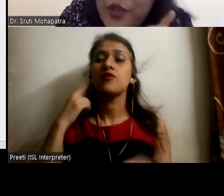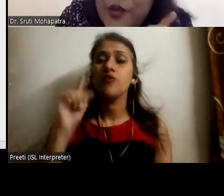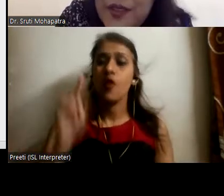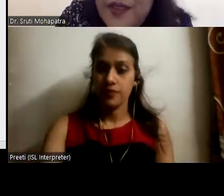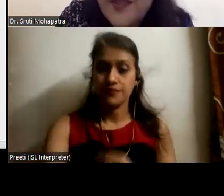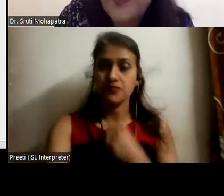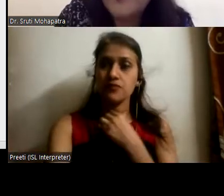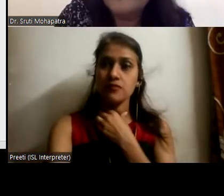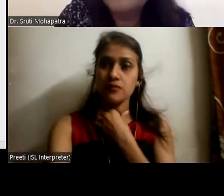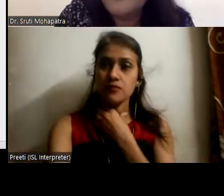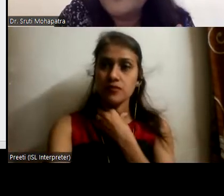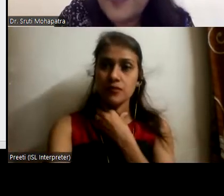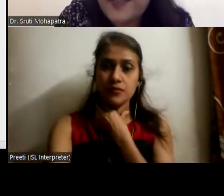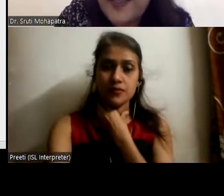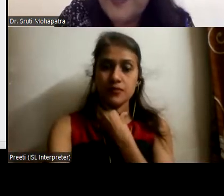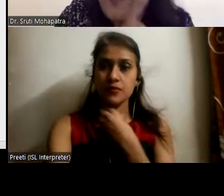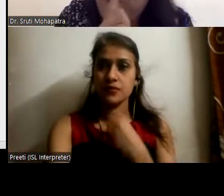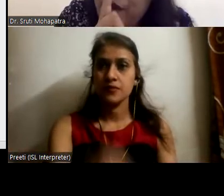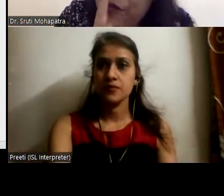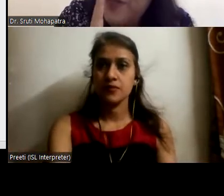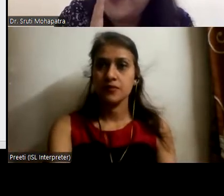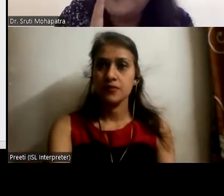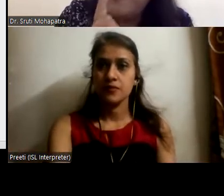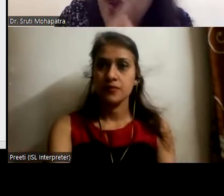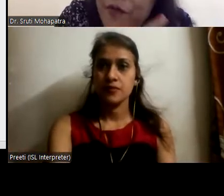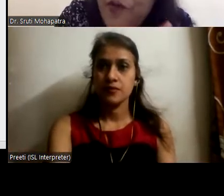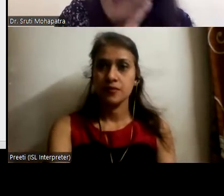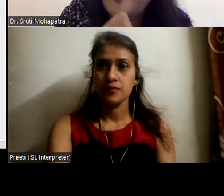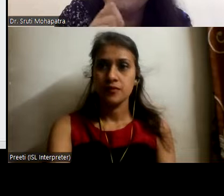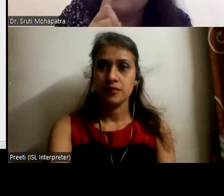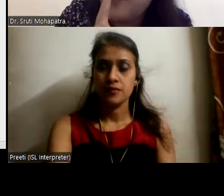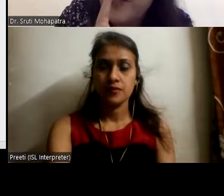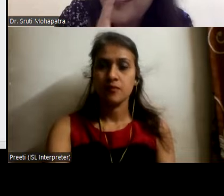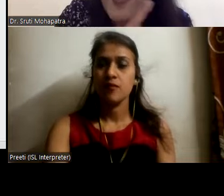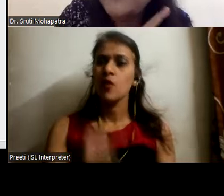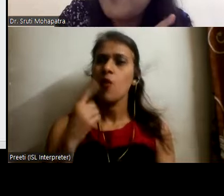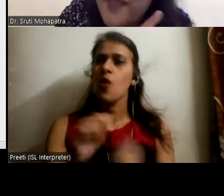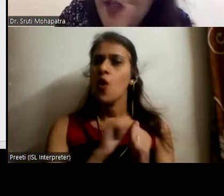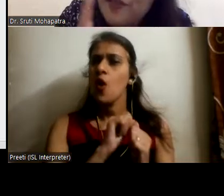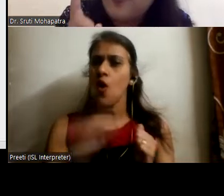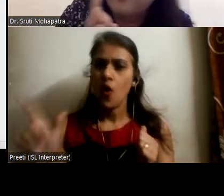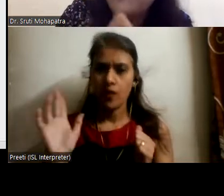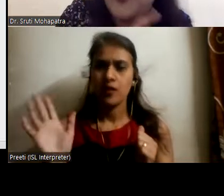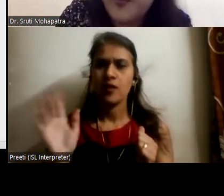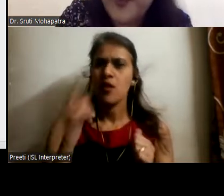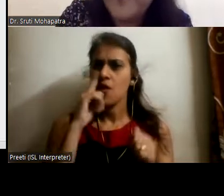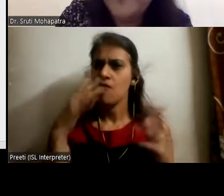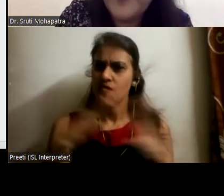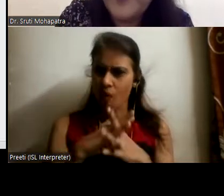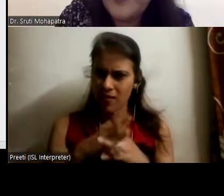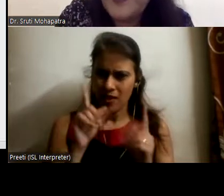how they used it? They said that every woman, apart from being a woman, has many other roles to